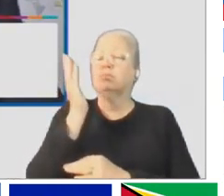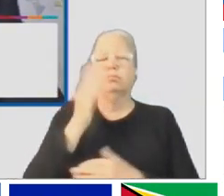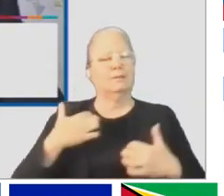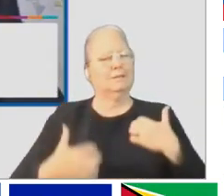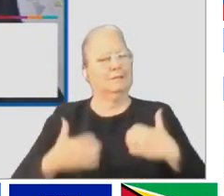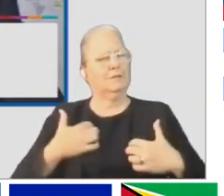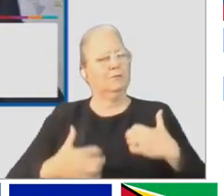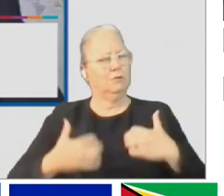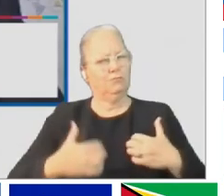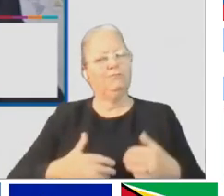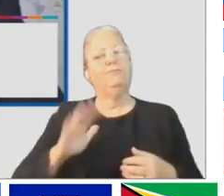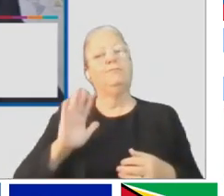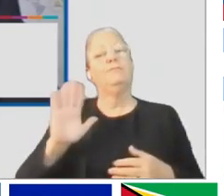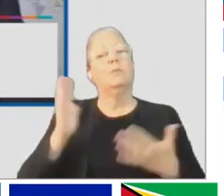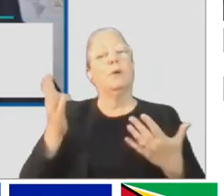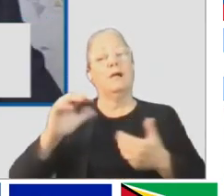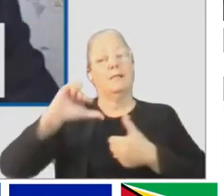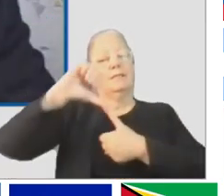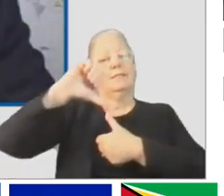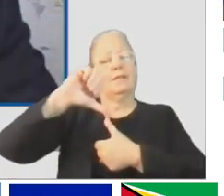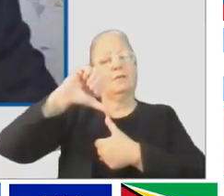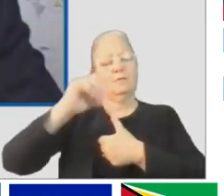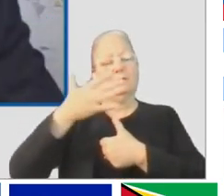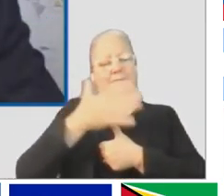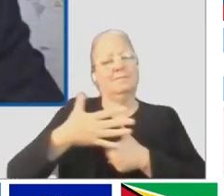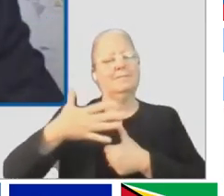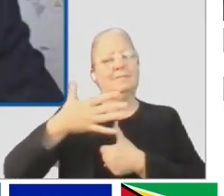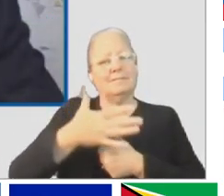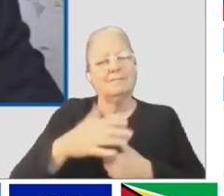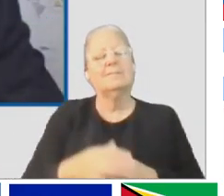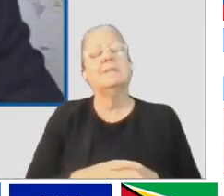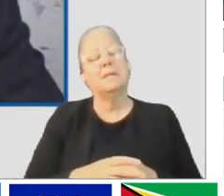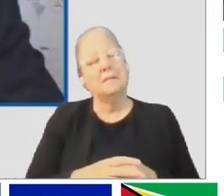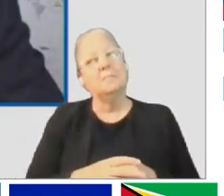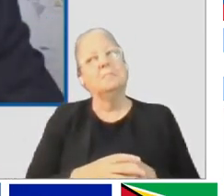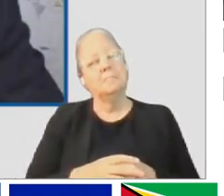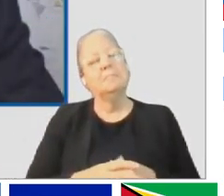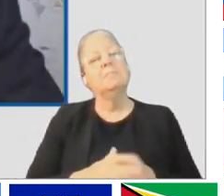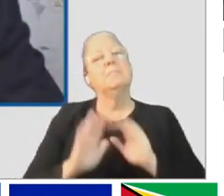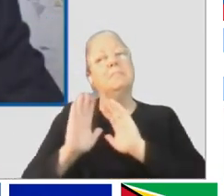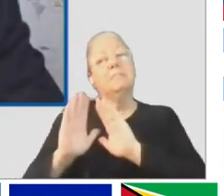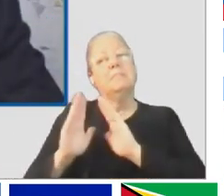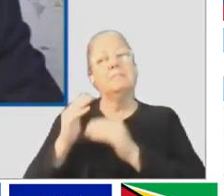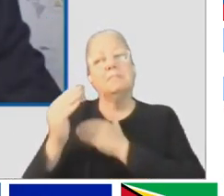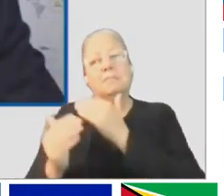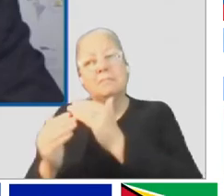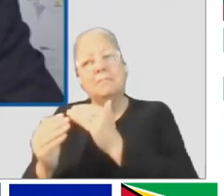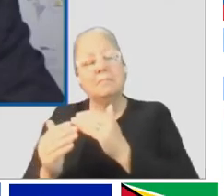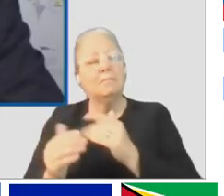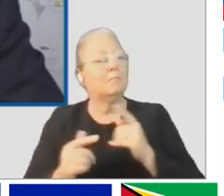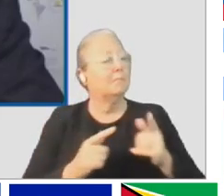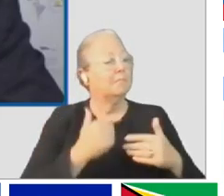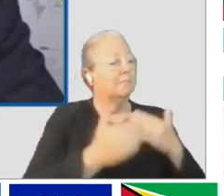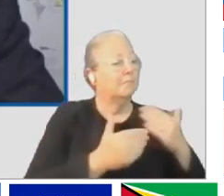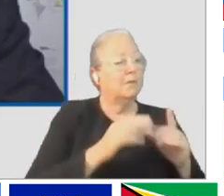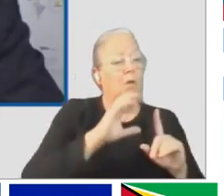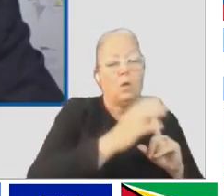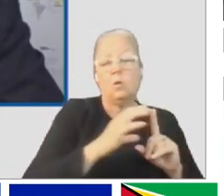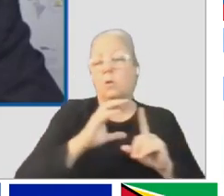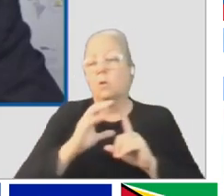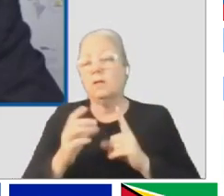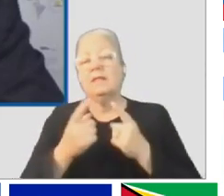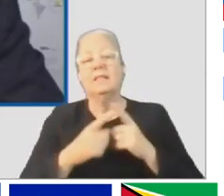Central Americas. Different dynamics within our cultures, but certainly similar effects on our